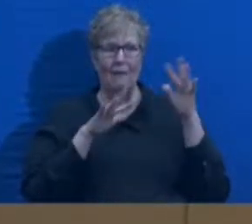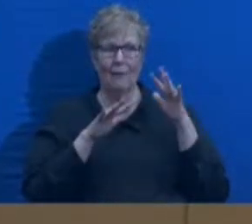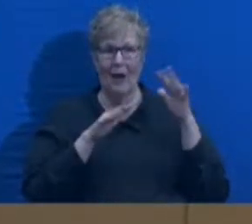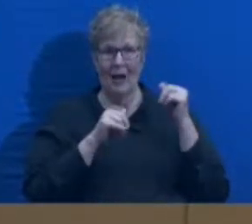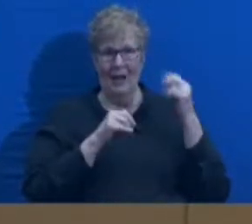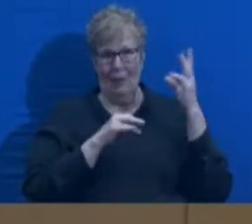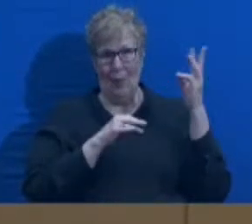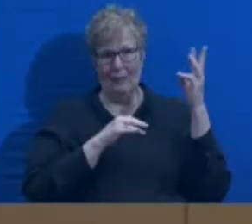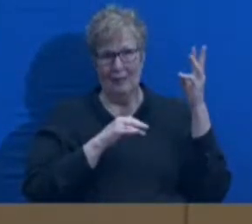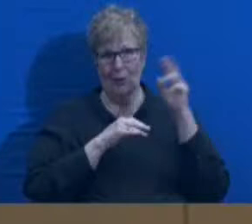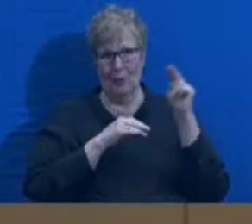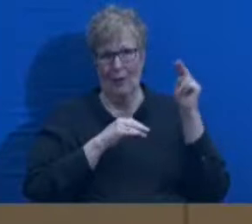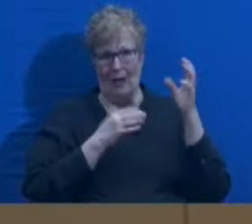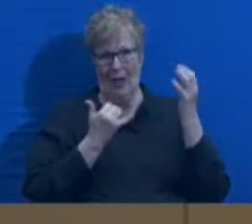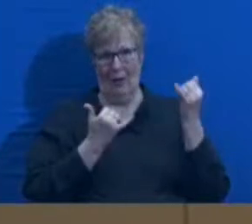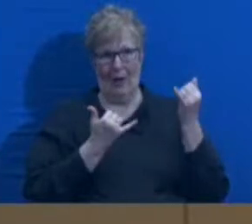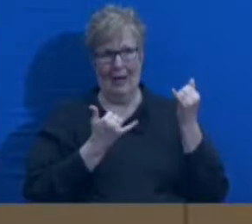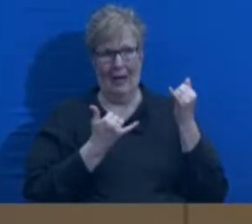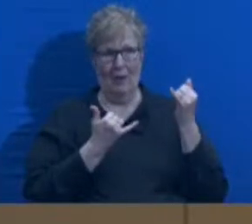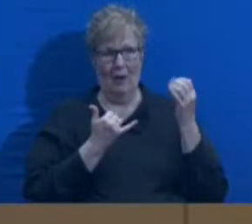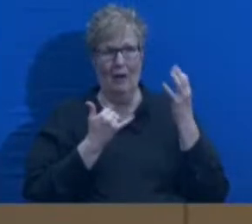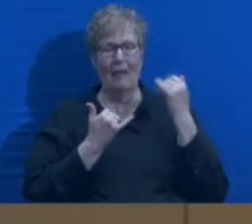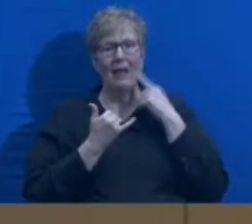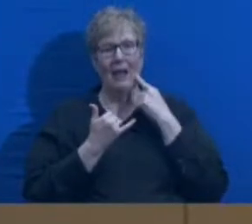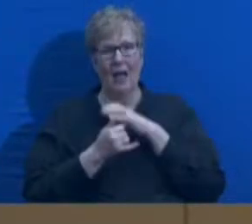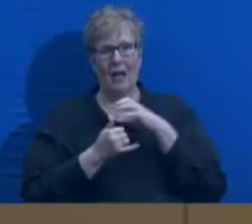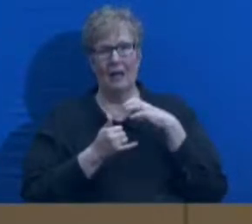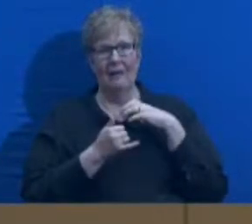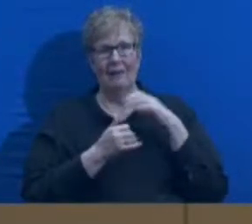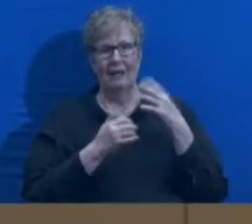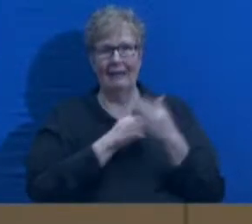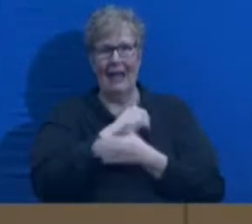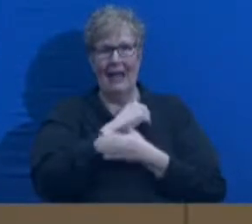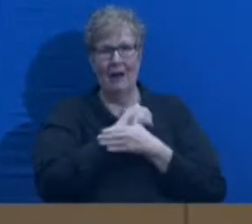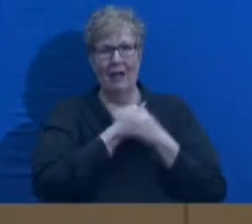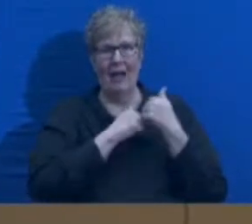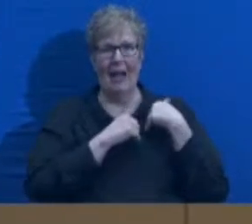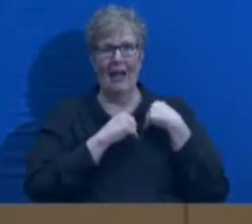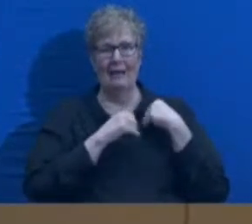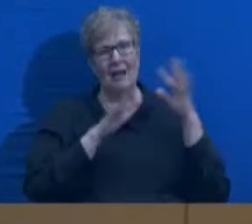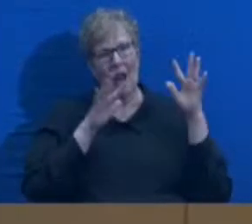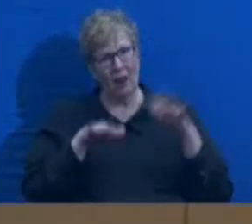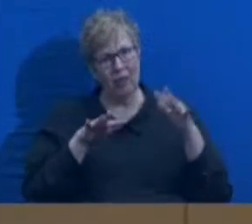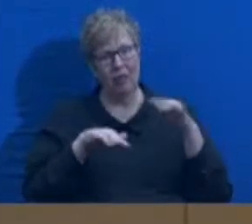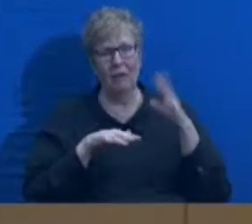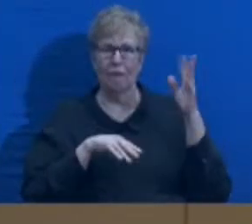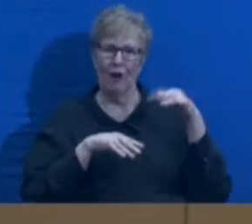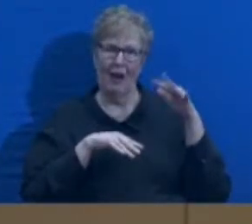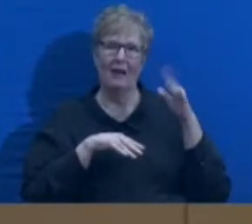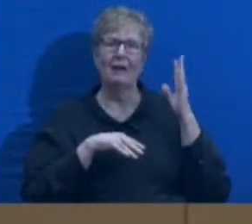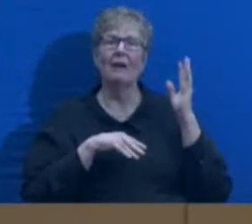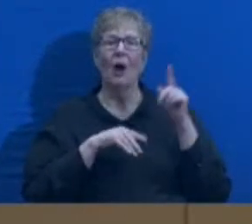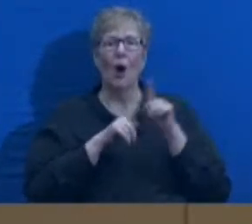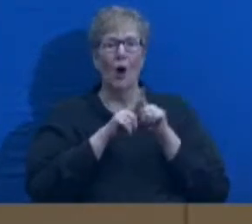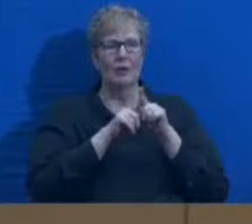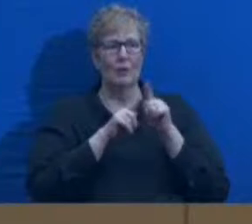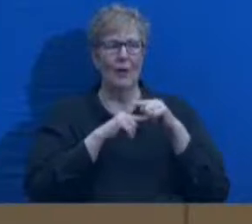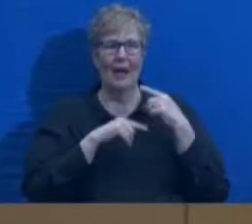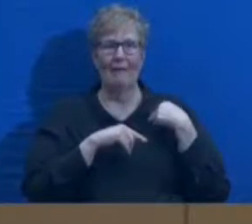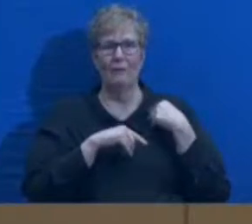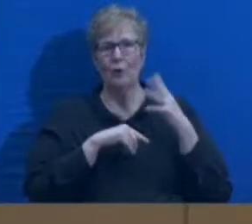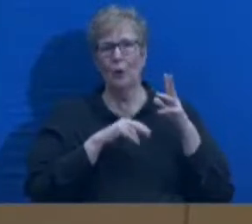of the state. Currently, I believe Cleveland County is under a flood warning, so we watch that because we also have 2